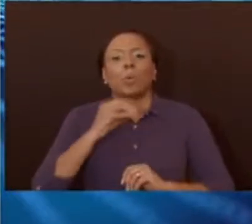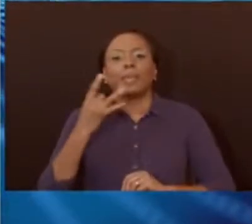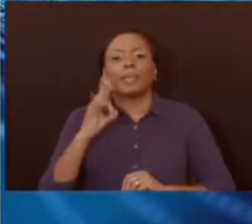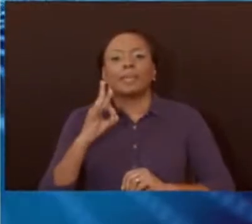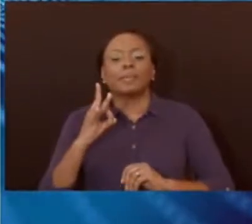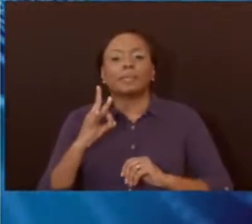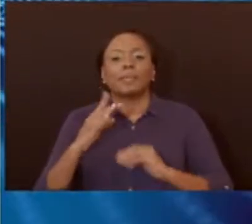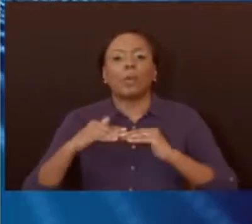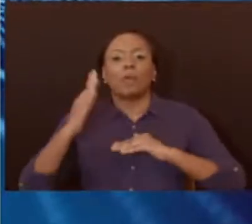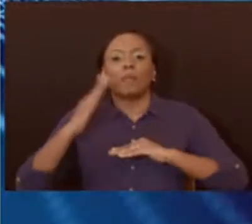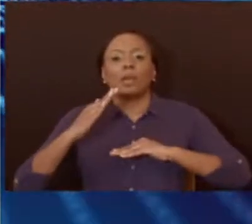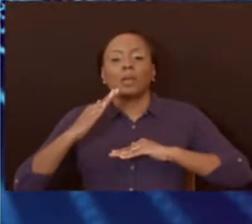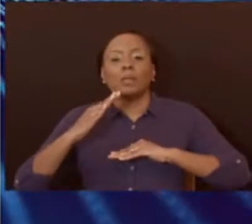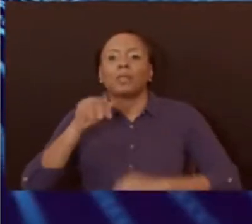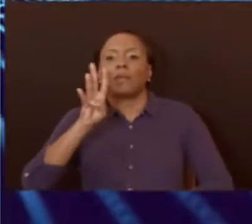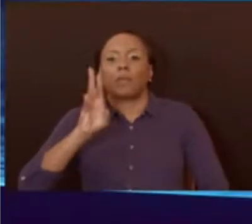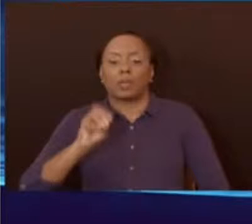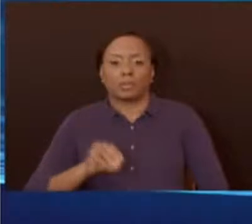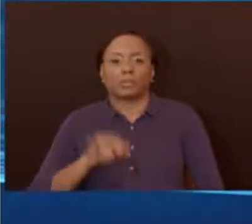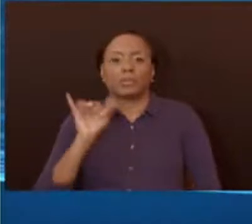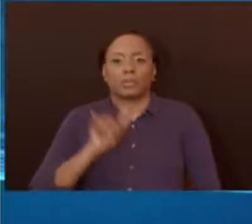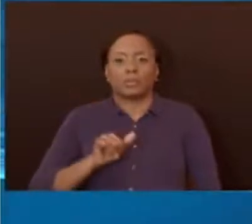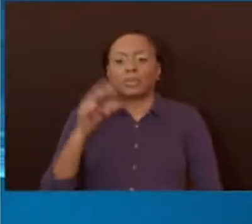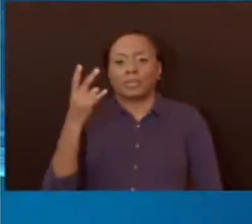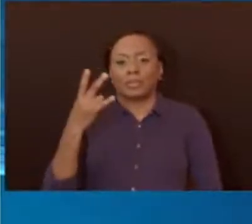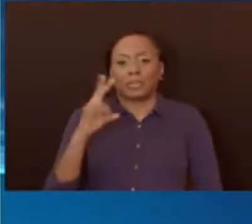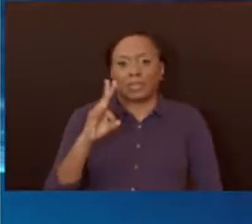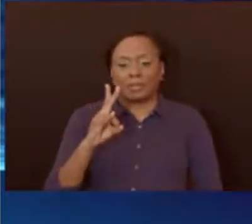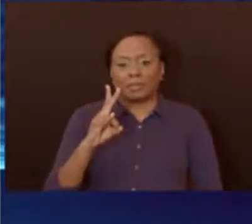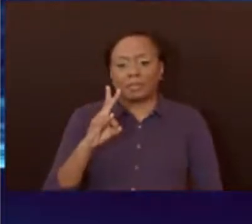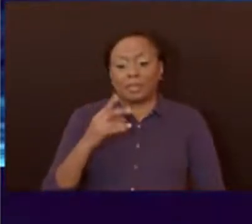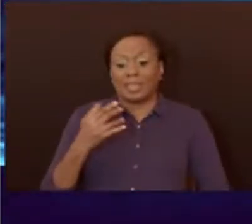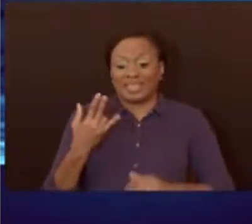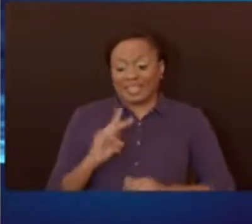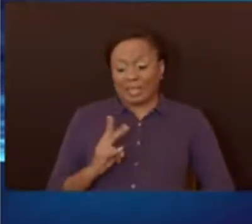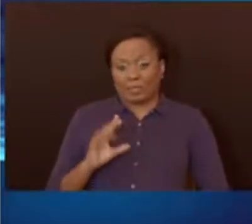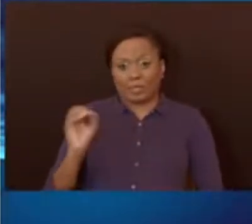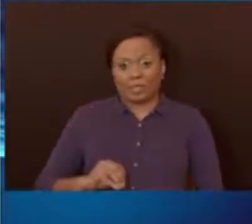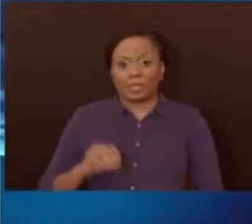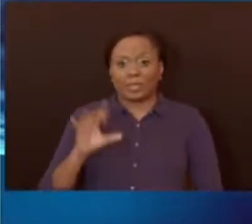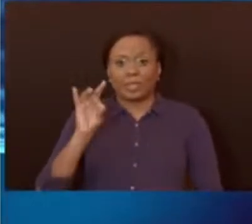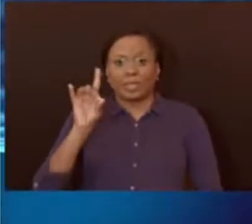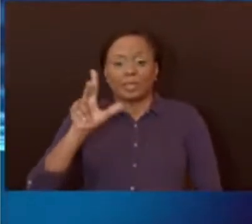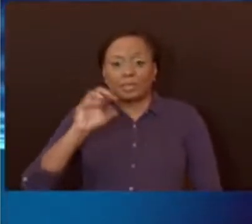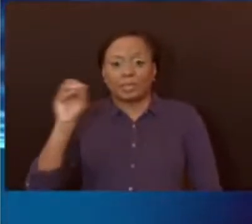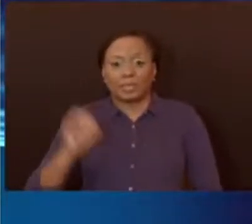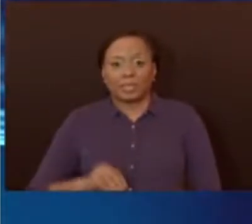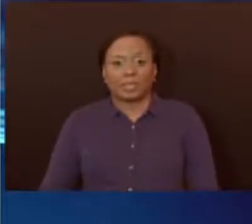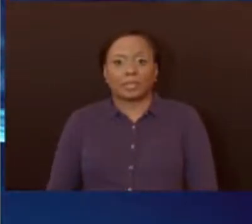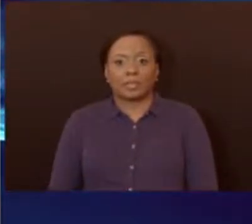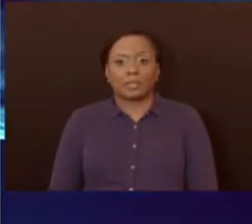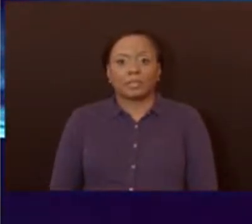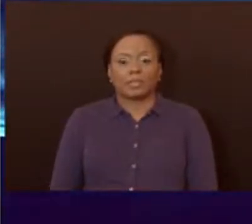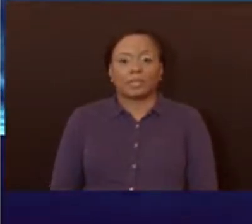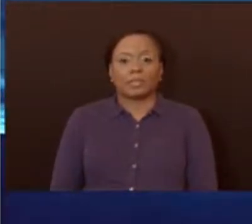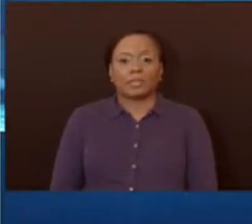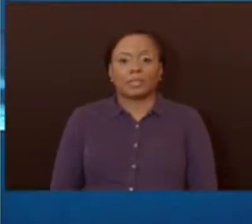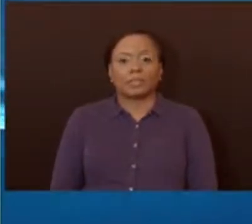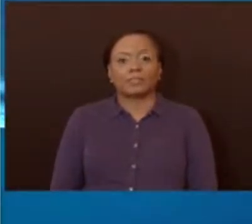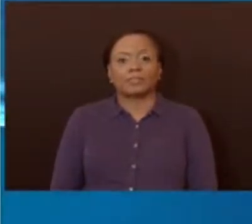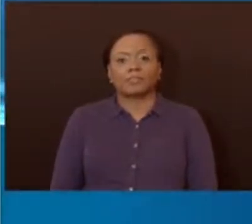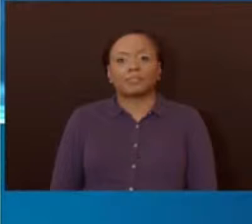40, representing 17% and 83% respectively. The fully vaccinated were 7, and